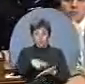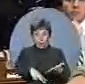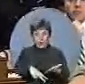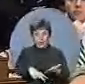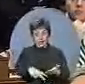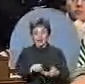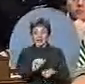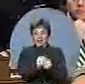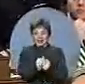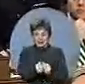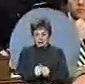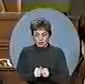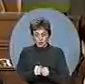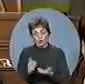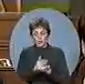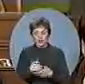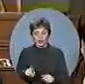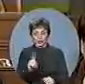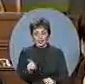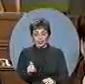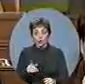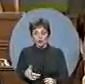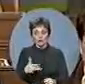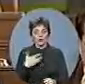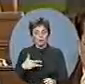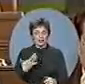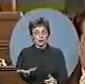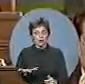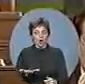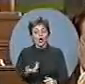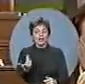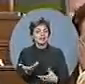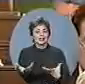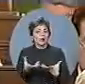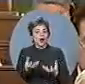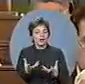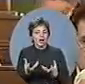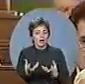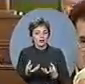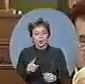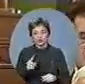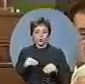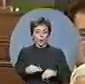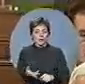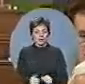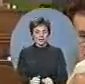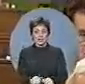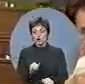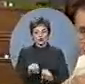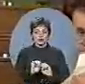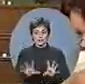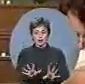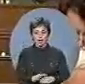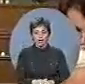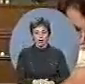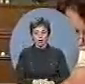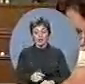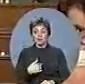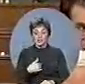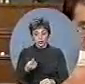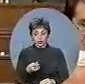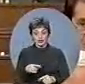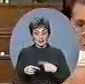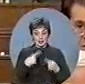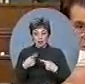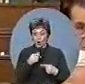period, everyone who reads the transcript from question period will realize what the Prime Minister was intending.